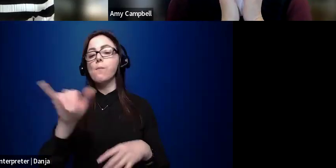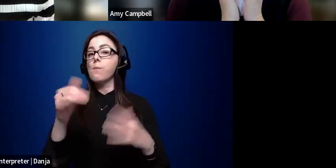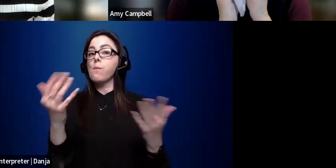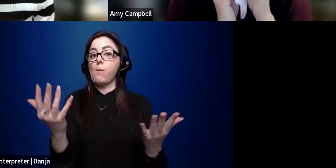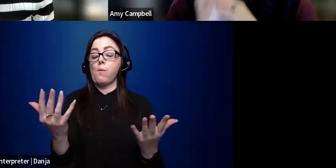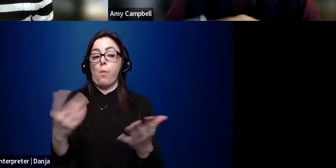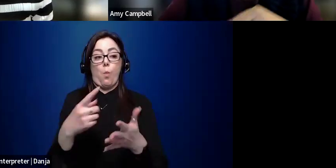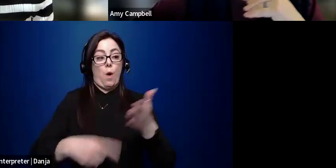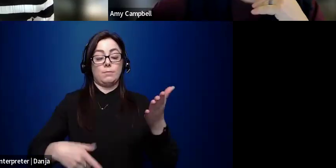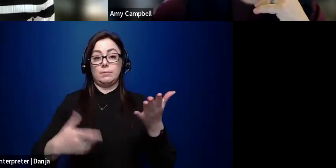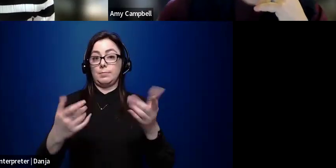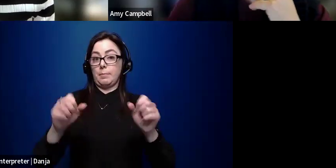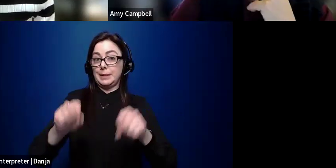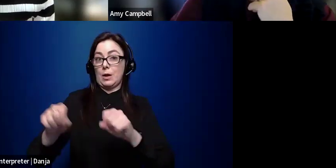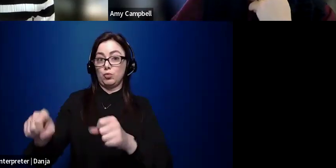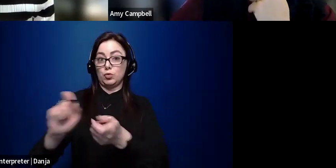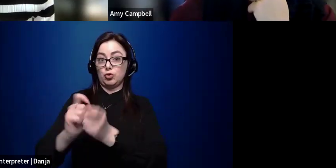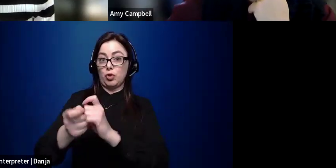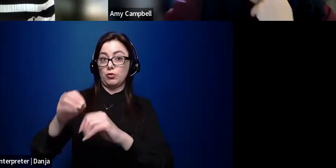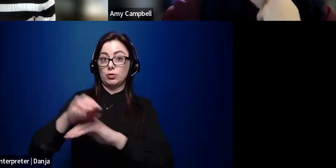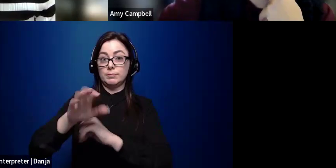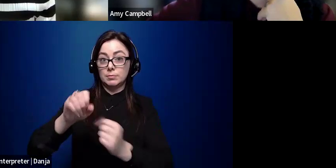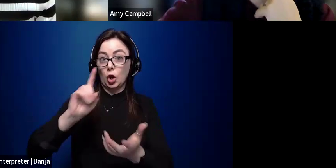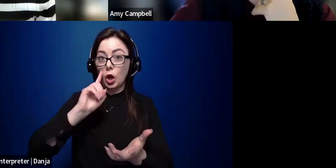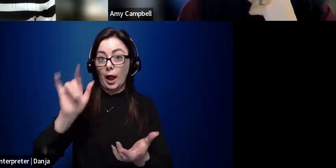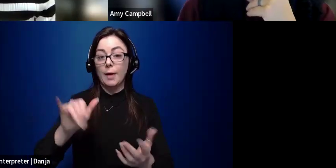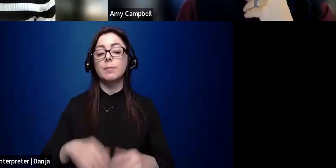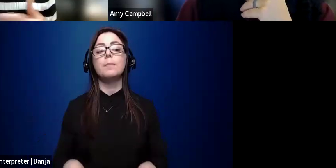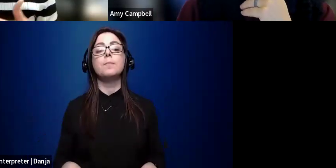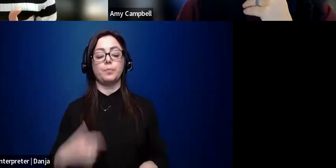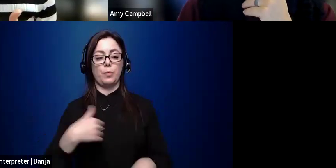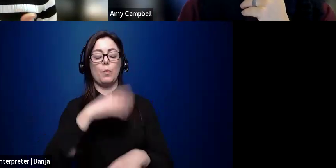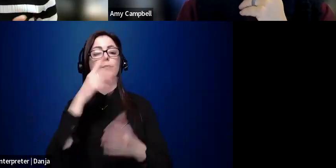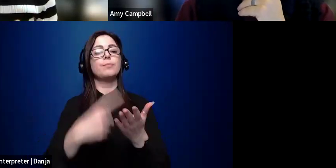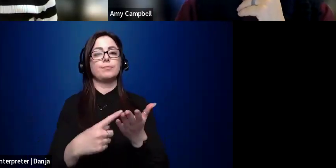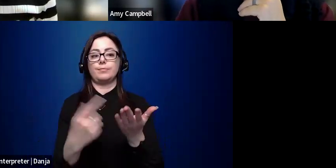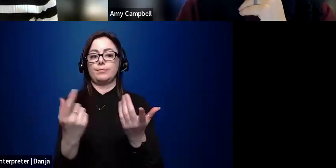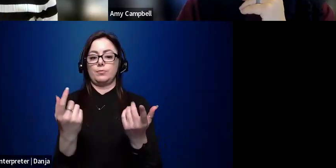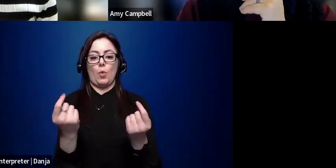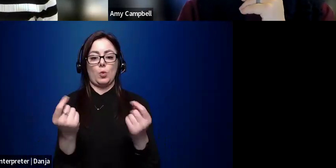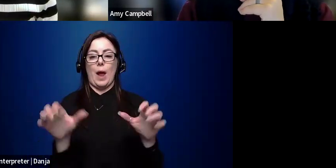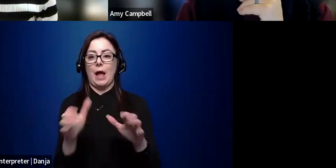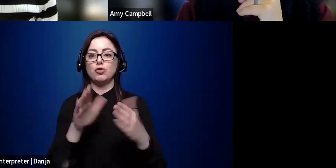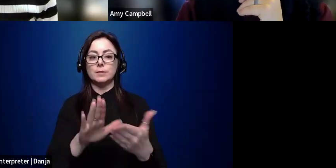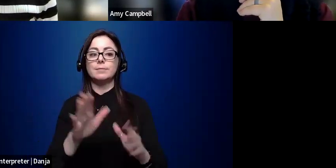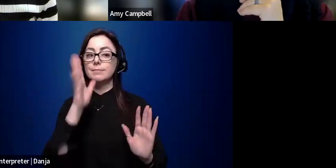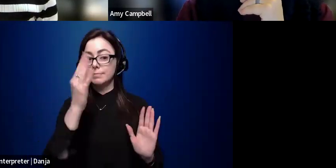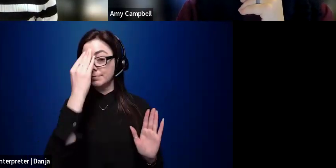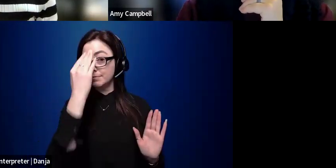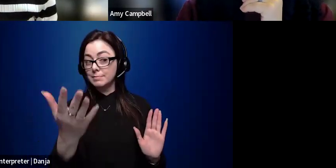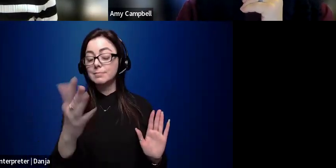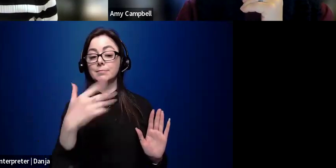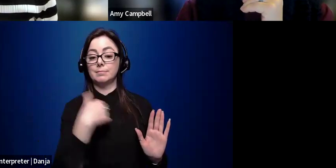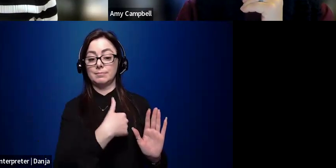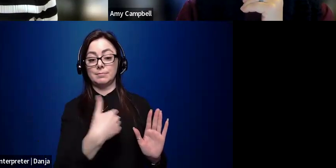be, and then at the end we'll talk about how to take action. And I am going to give you a heads up. We have a lot of slides,